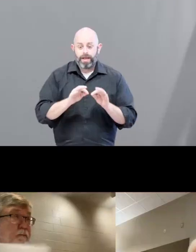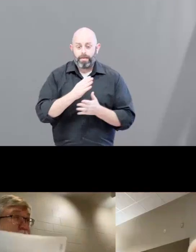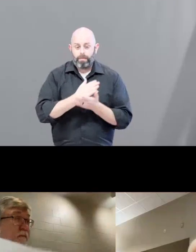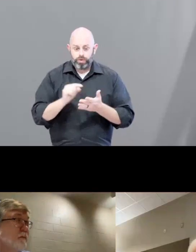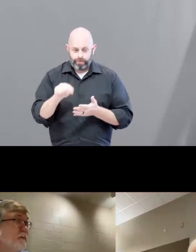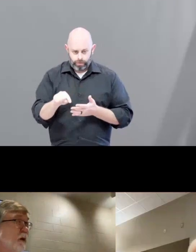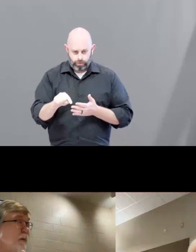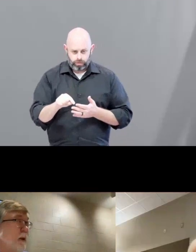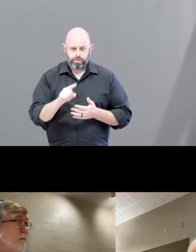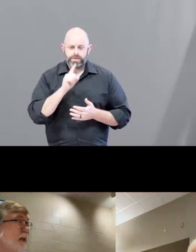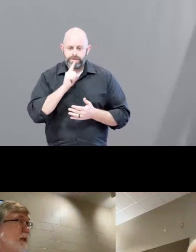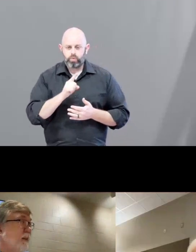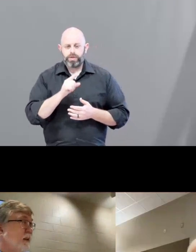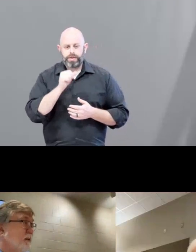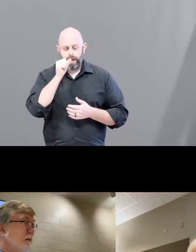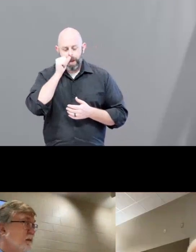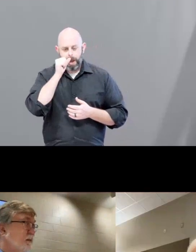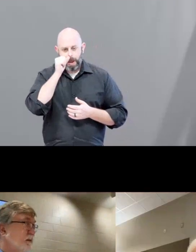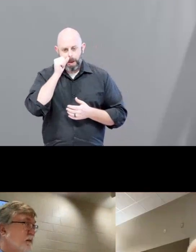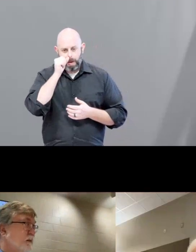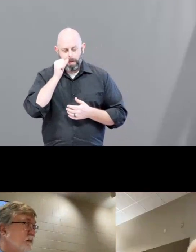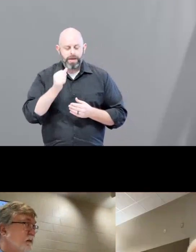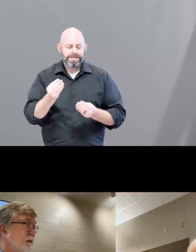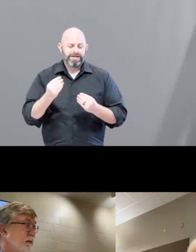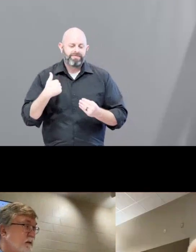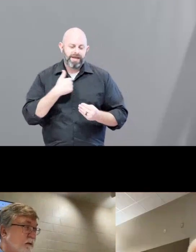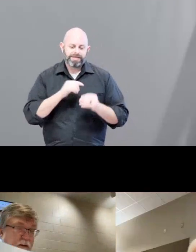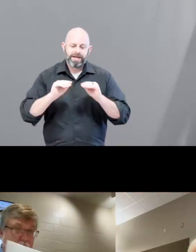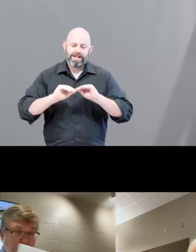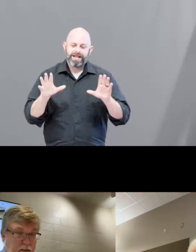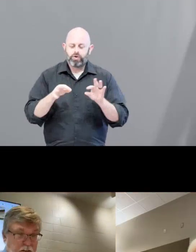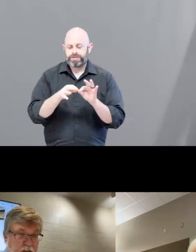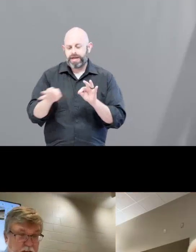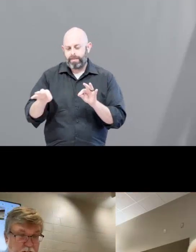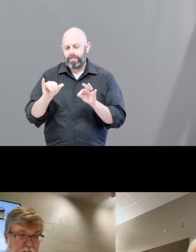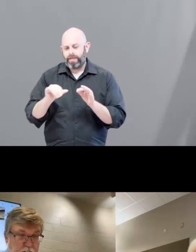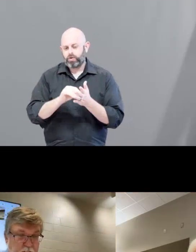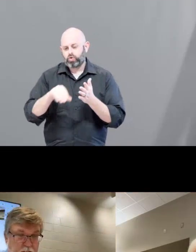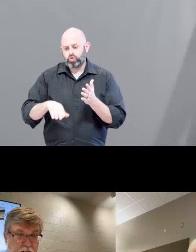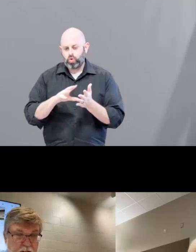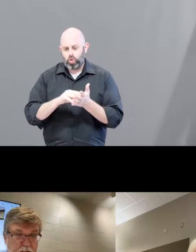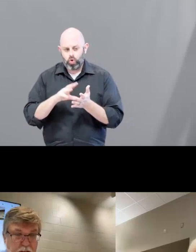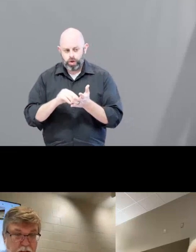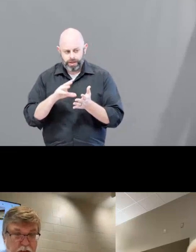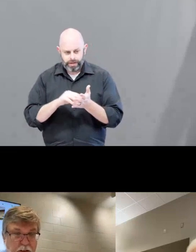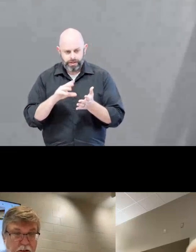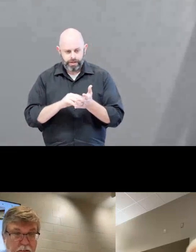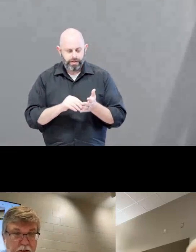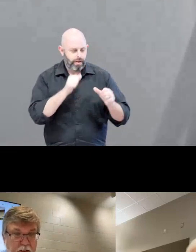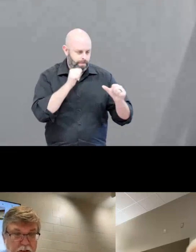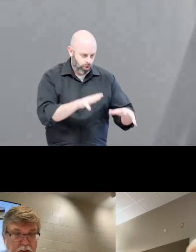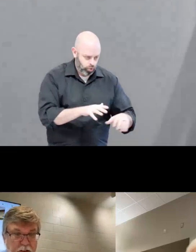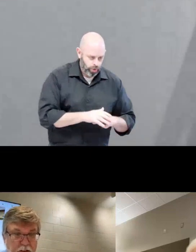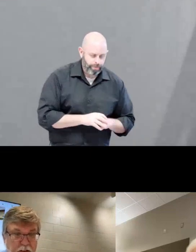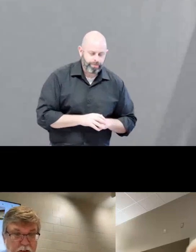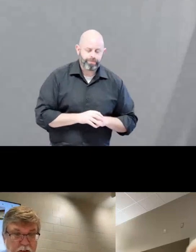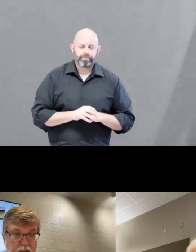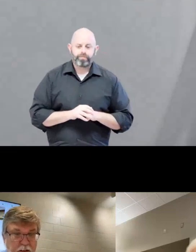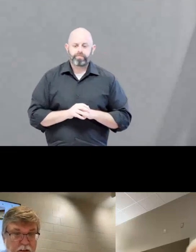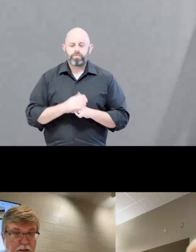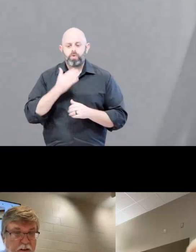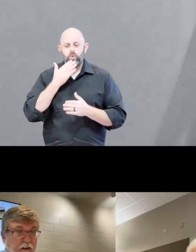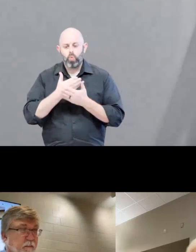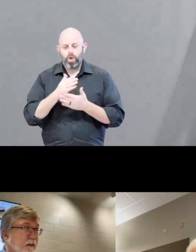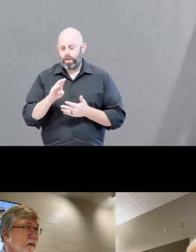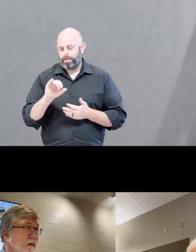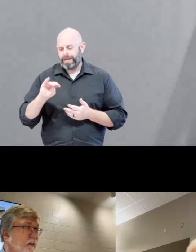of this one is just really gives us a clear statement that student learning, safety, and the well-being are the